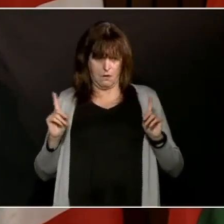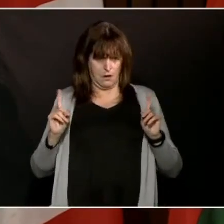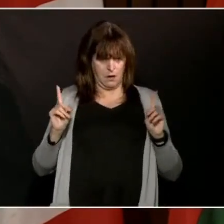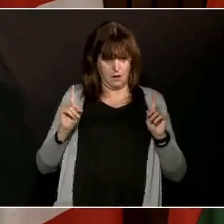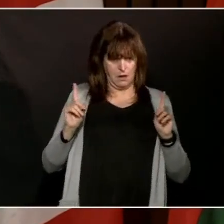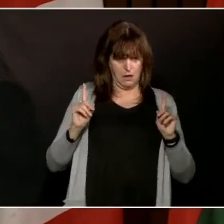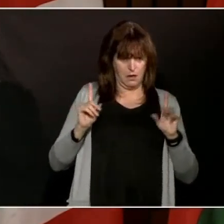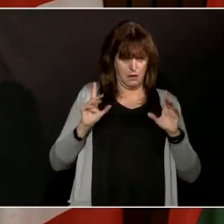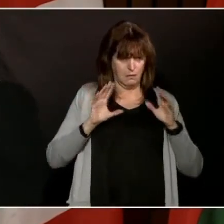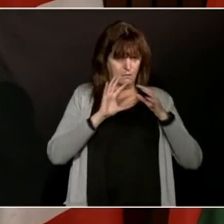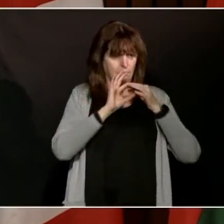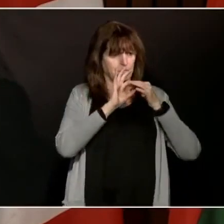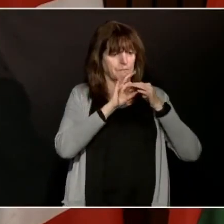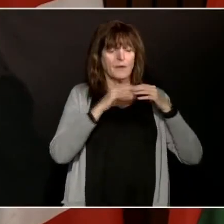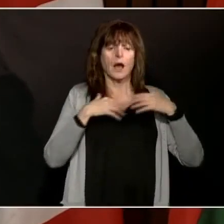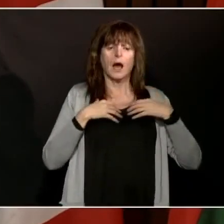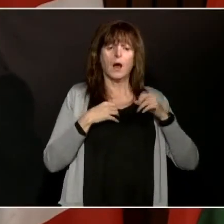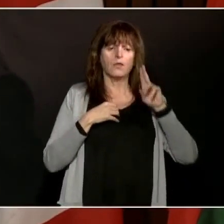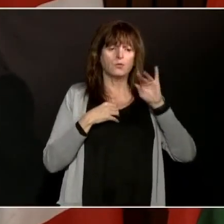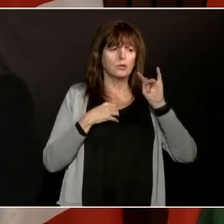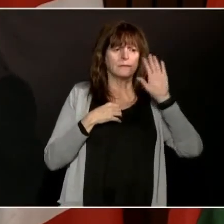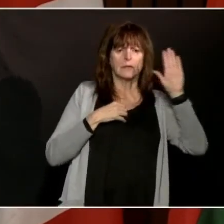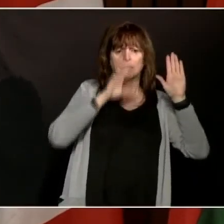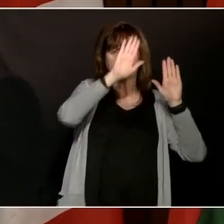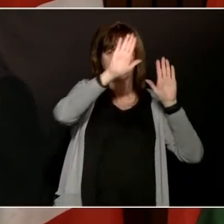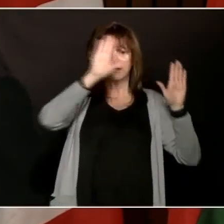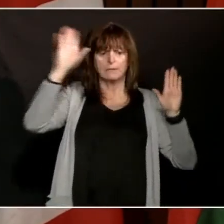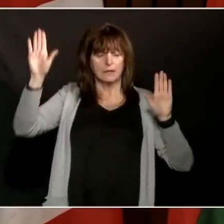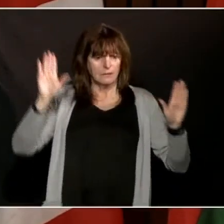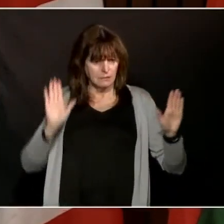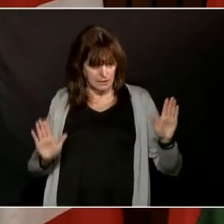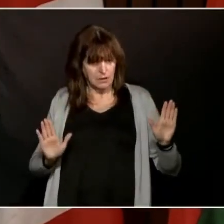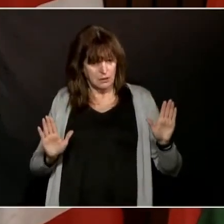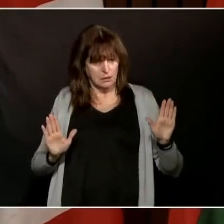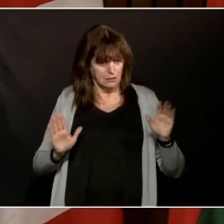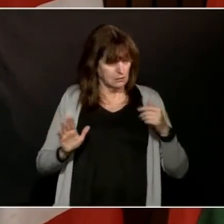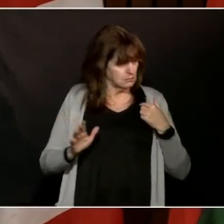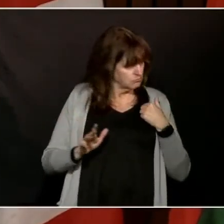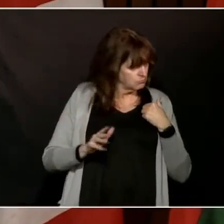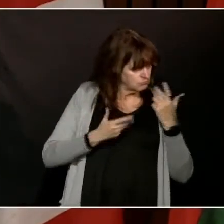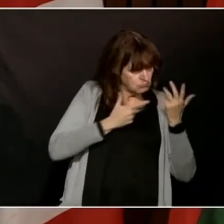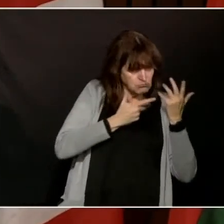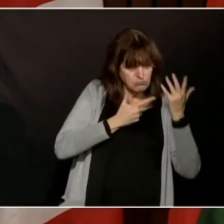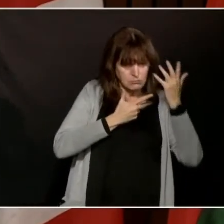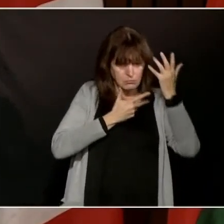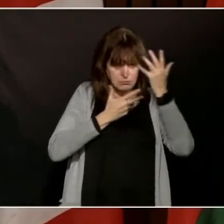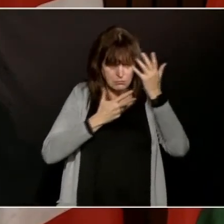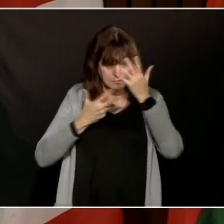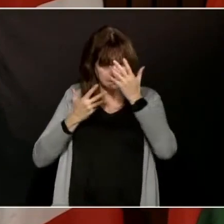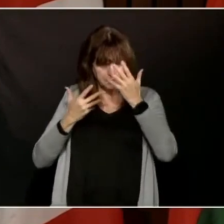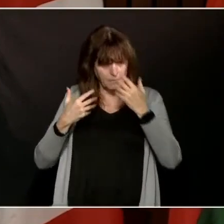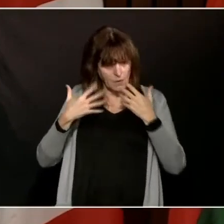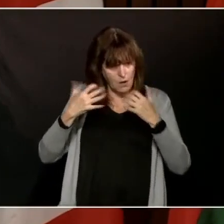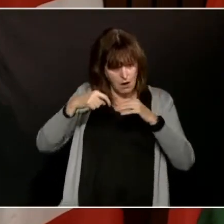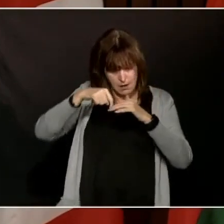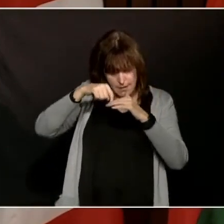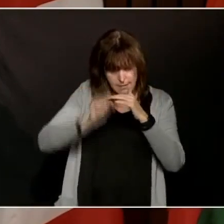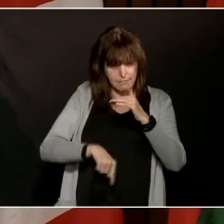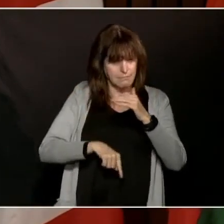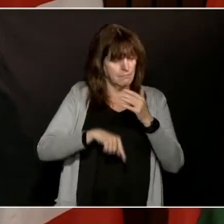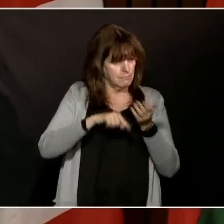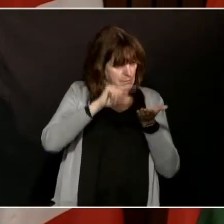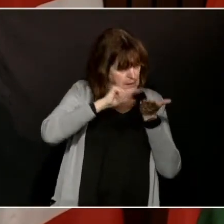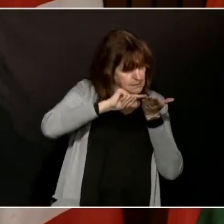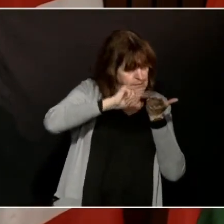was, currently the effort is to do a much deeper investigation or prioritize the investigation of